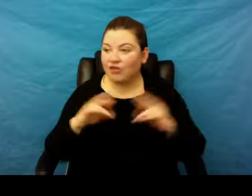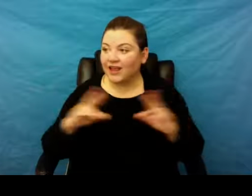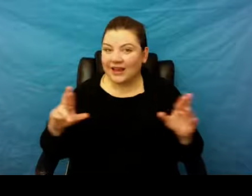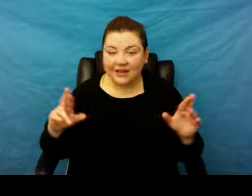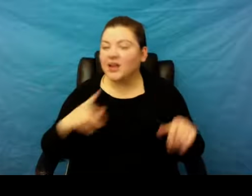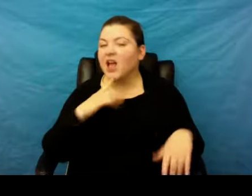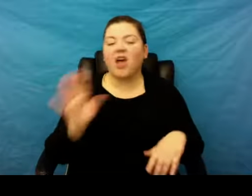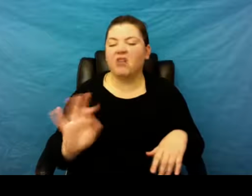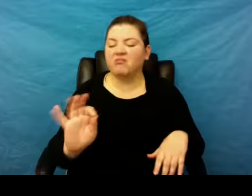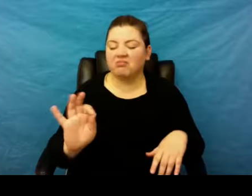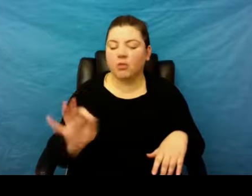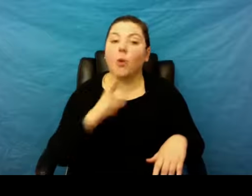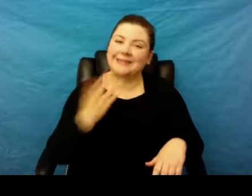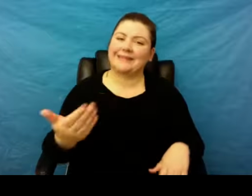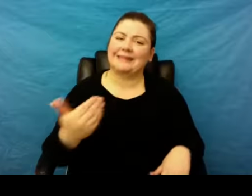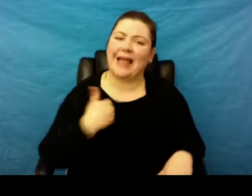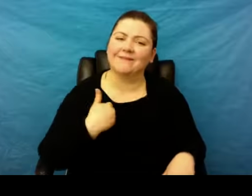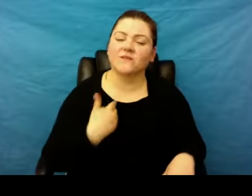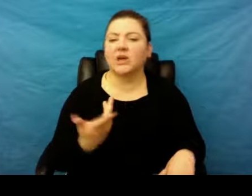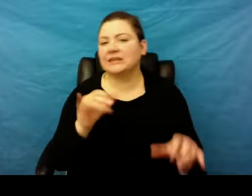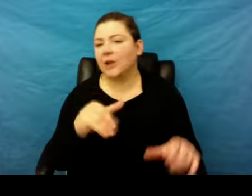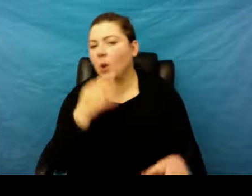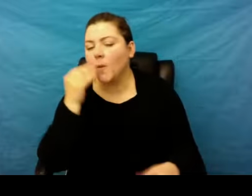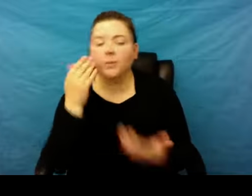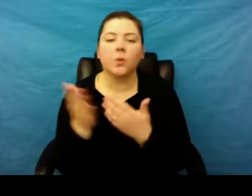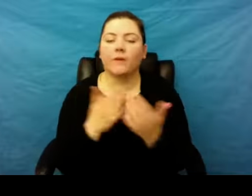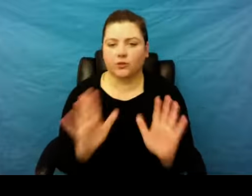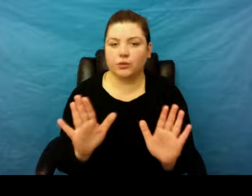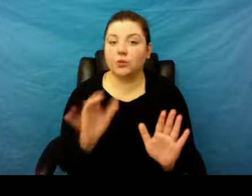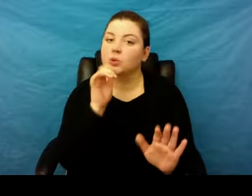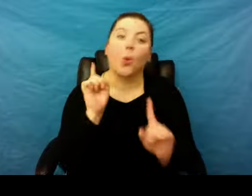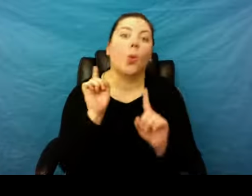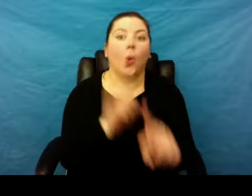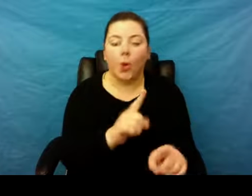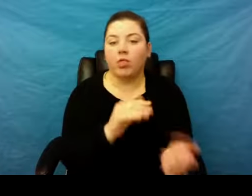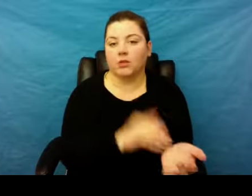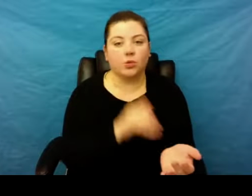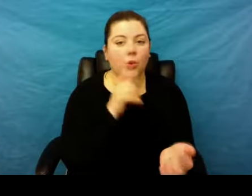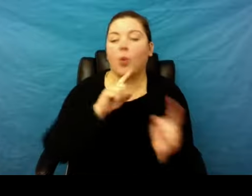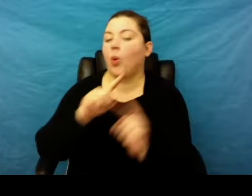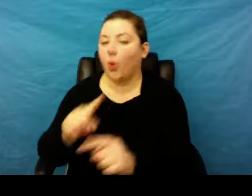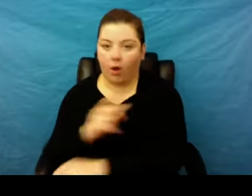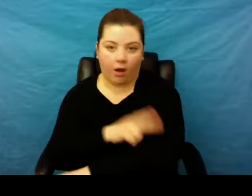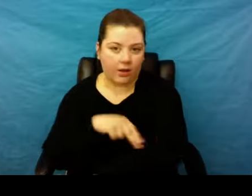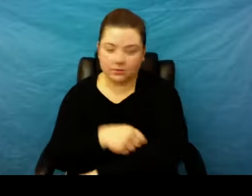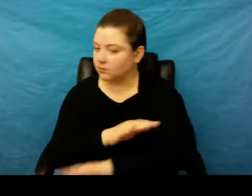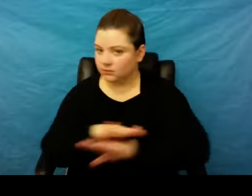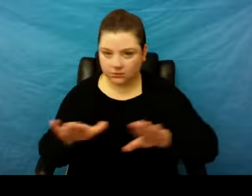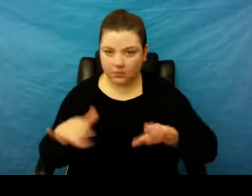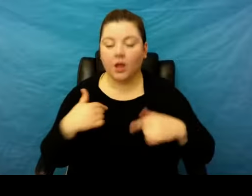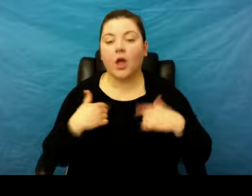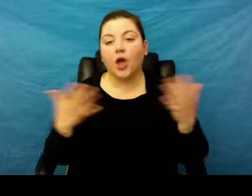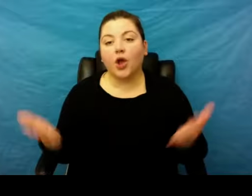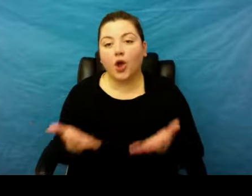nothing or that you have COVID-19 and you should stay home. So do not go to the doctor. Do not go to the hospital. I would encourage you to